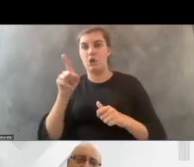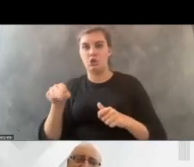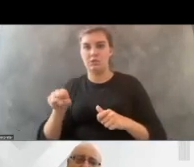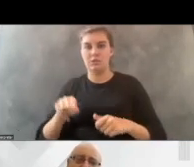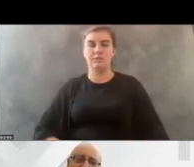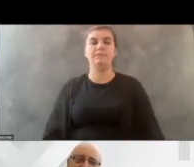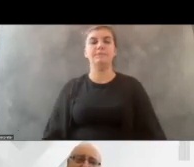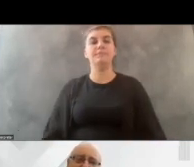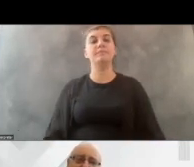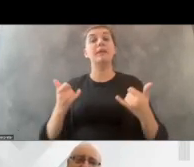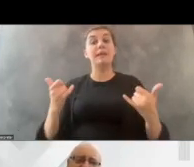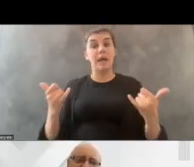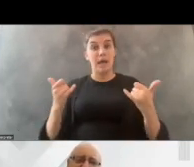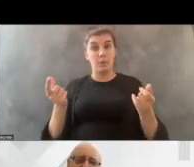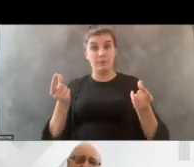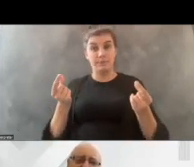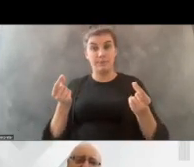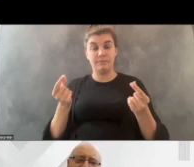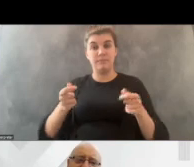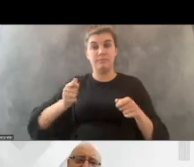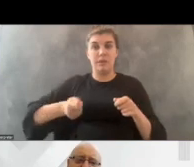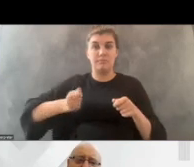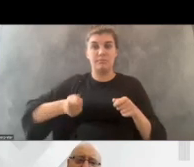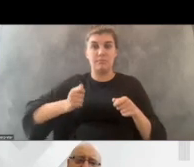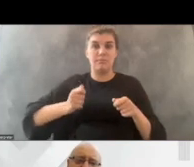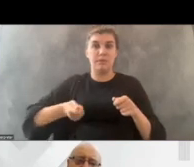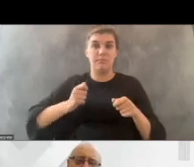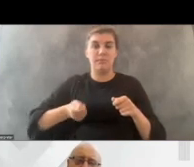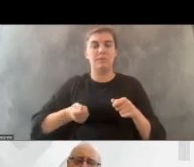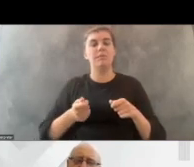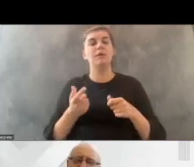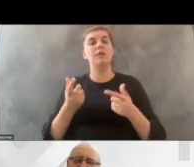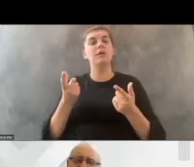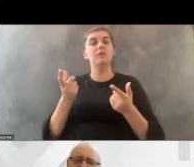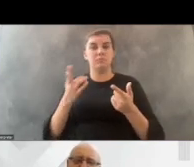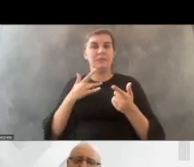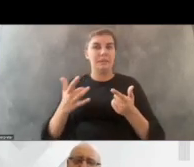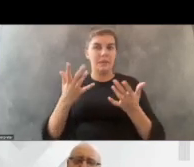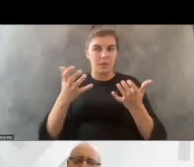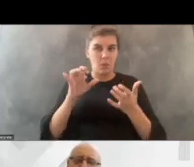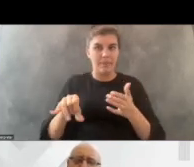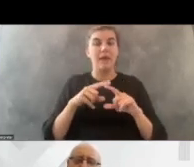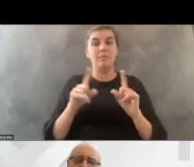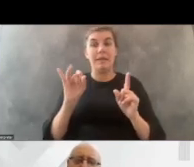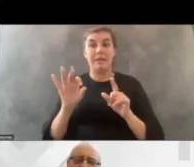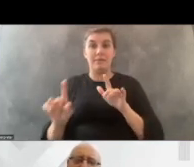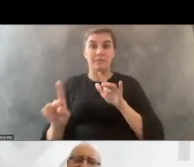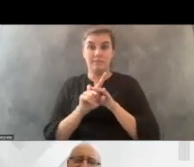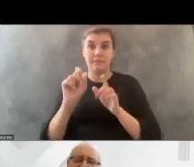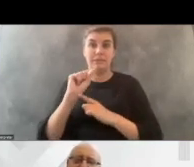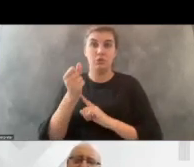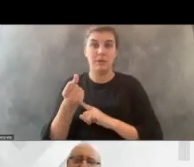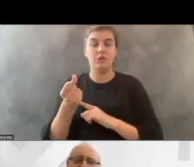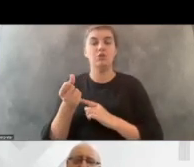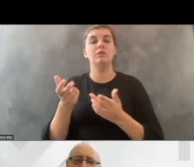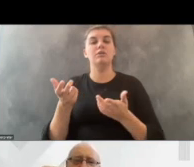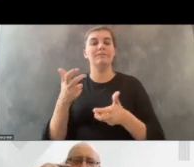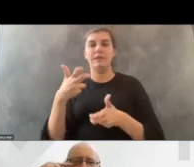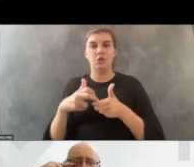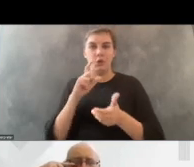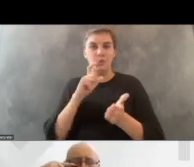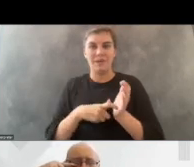tone going all the time when there's maybe no pedestrians around at all, if you have